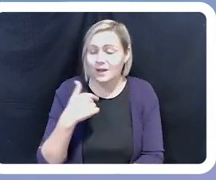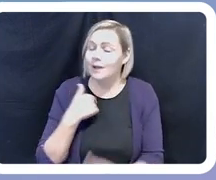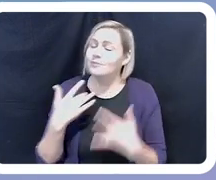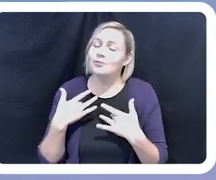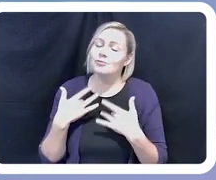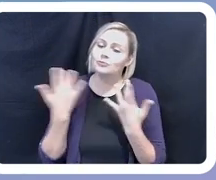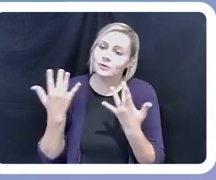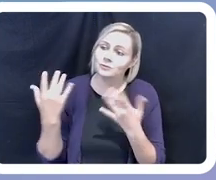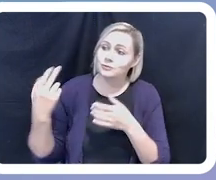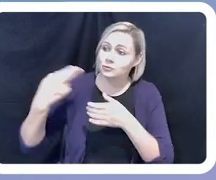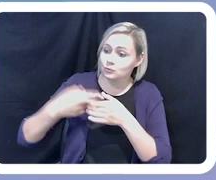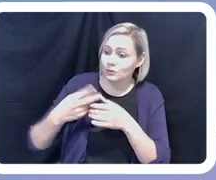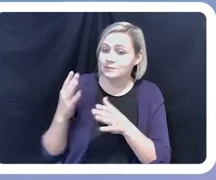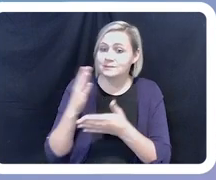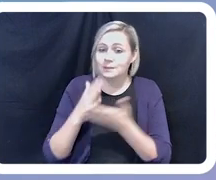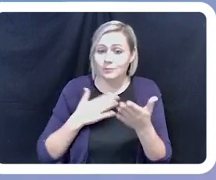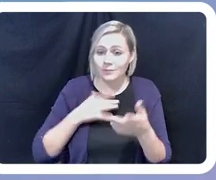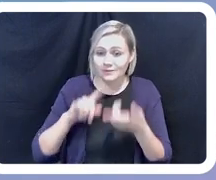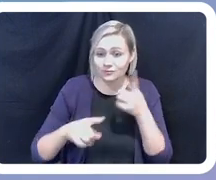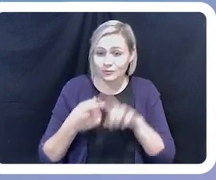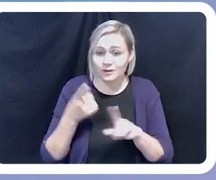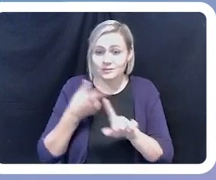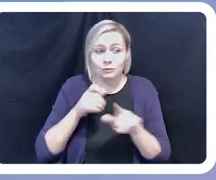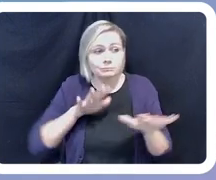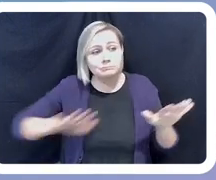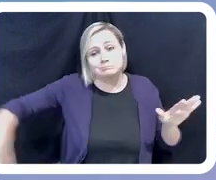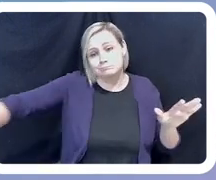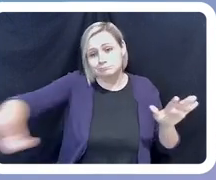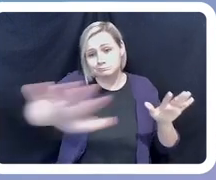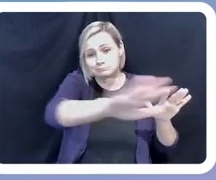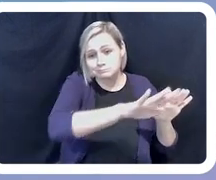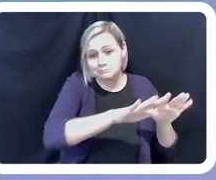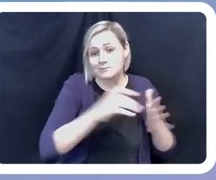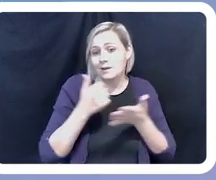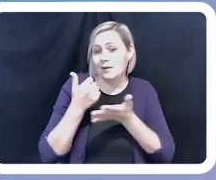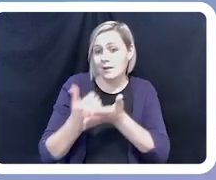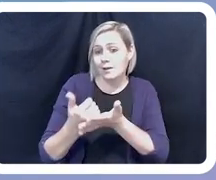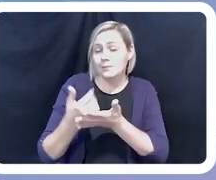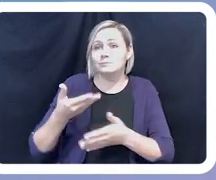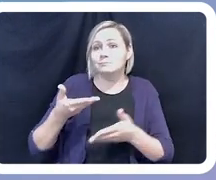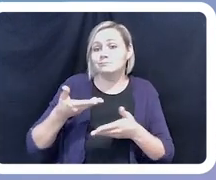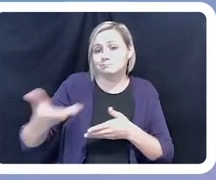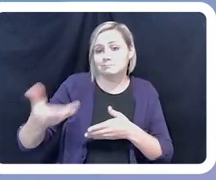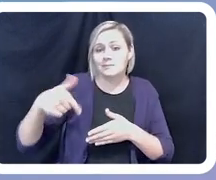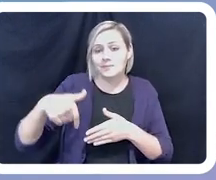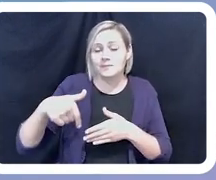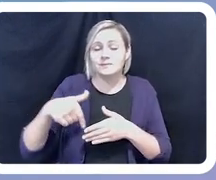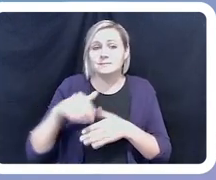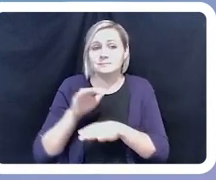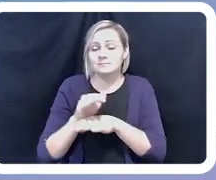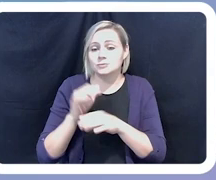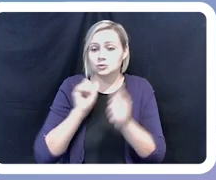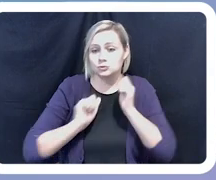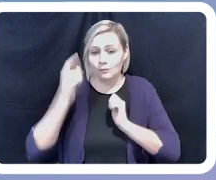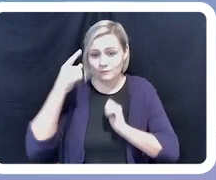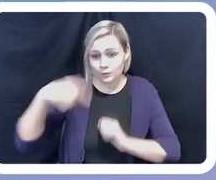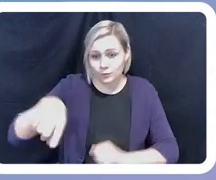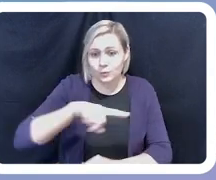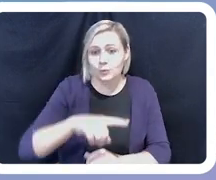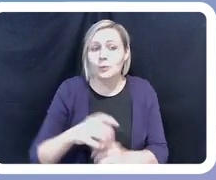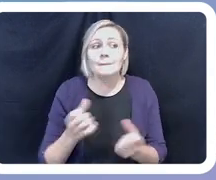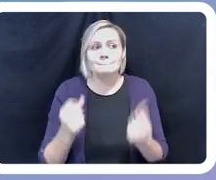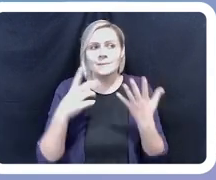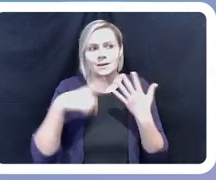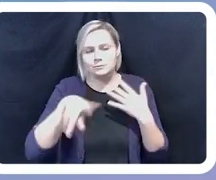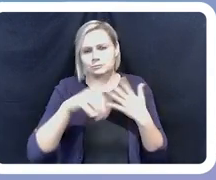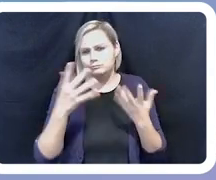I am thrilled to be joined by some of my friends from coast to coast to help us host this evening's show for you. Many of